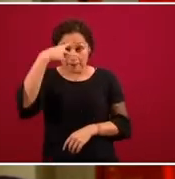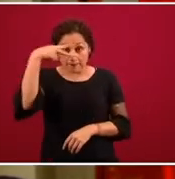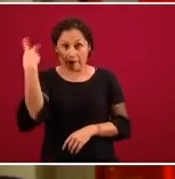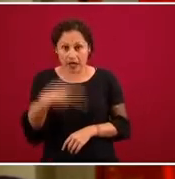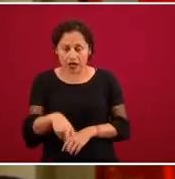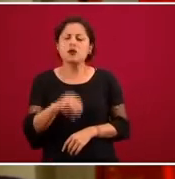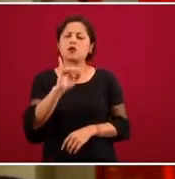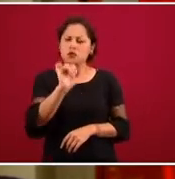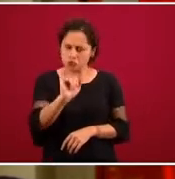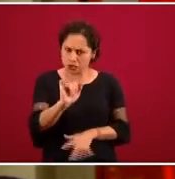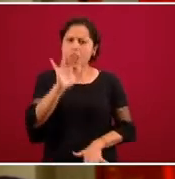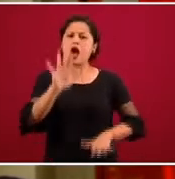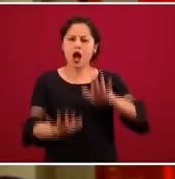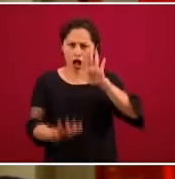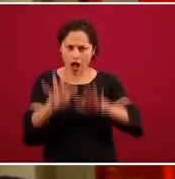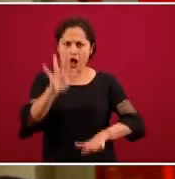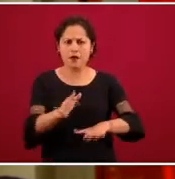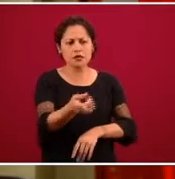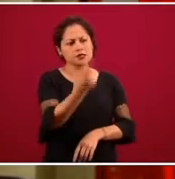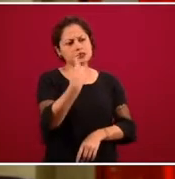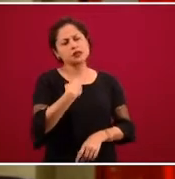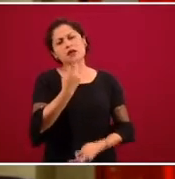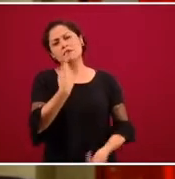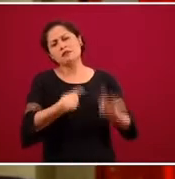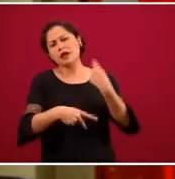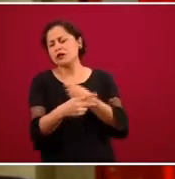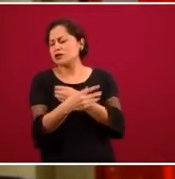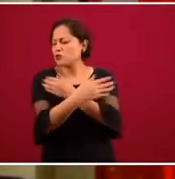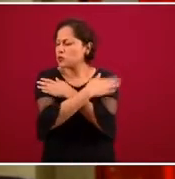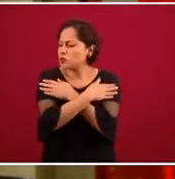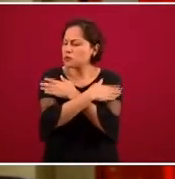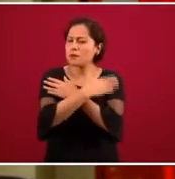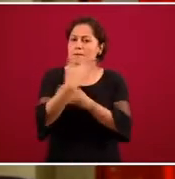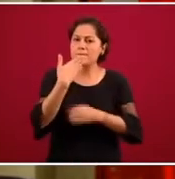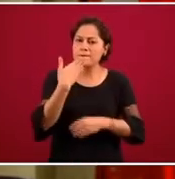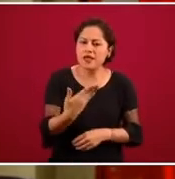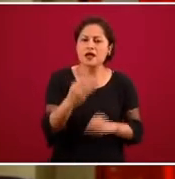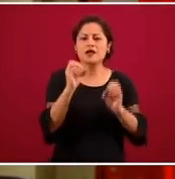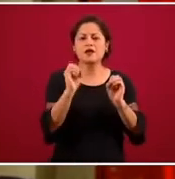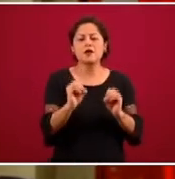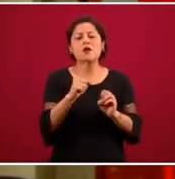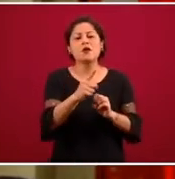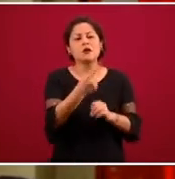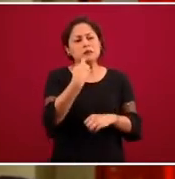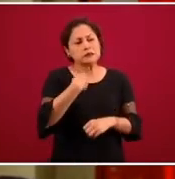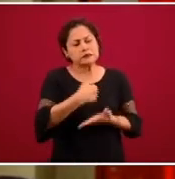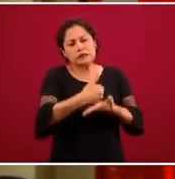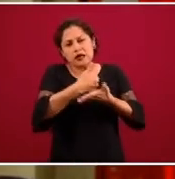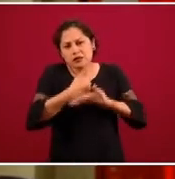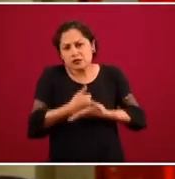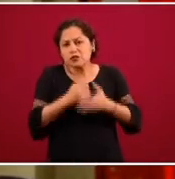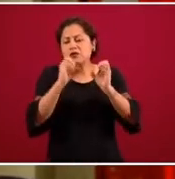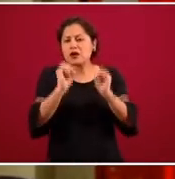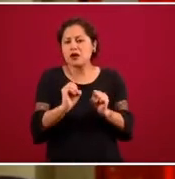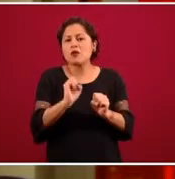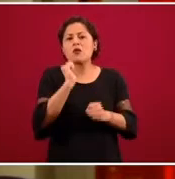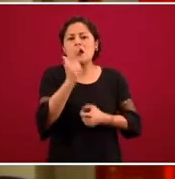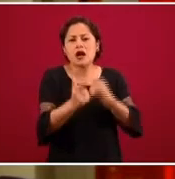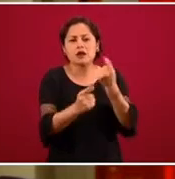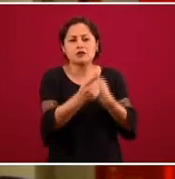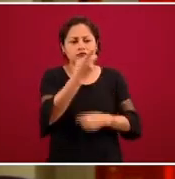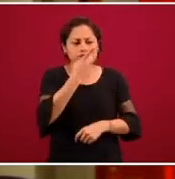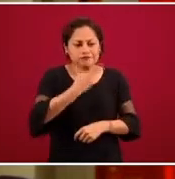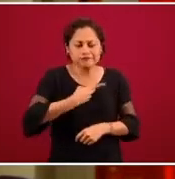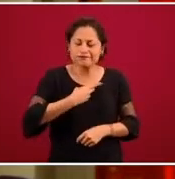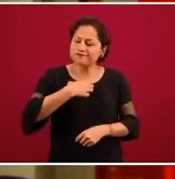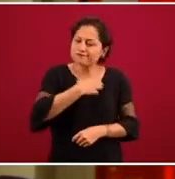In Mexico, we also do get words of support. We also do have many people who understand our work